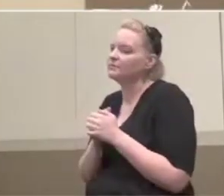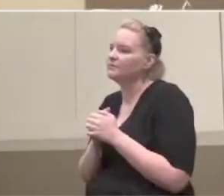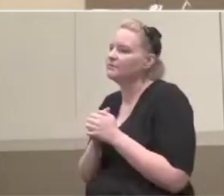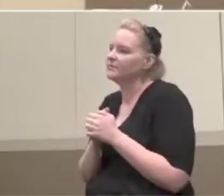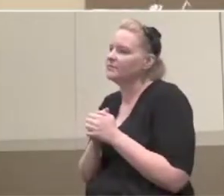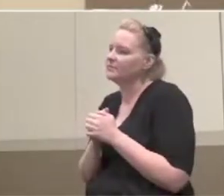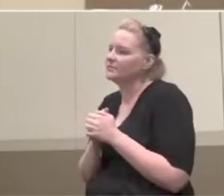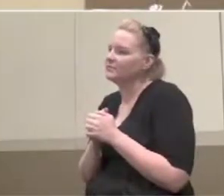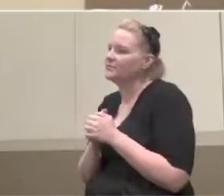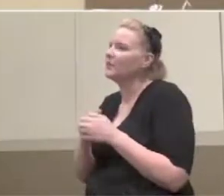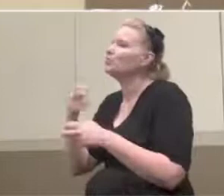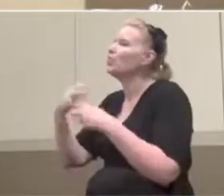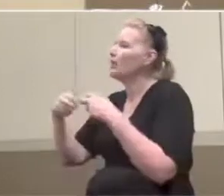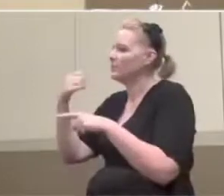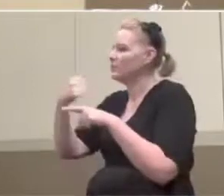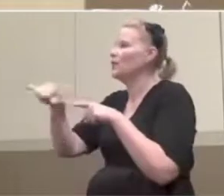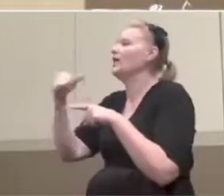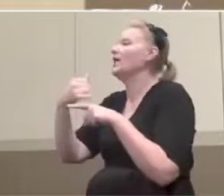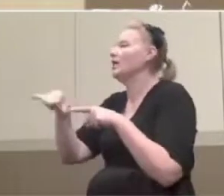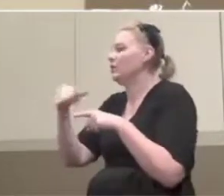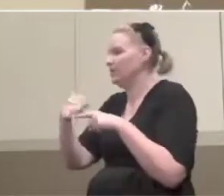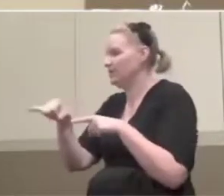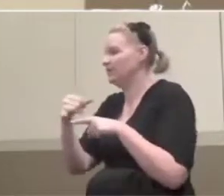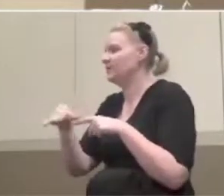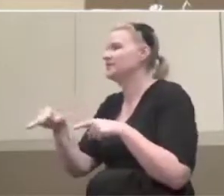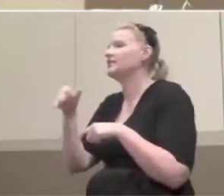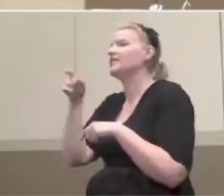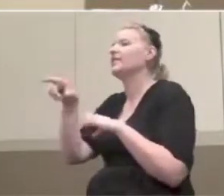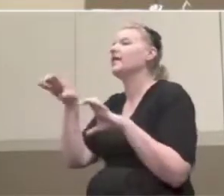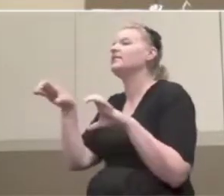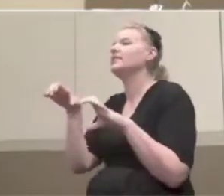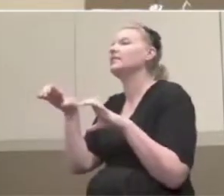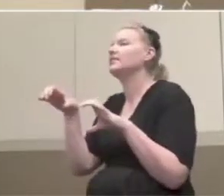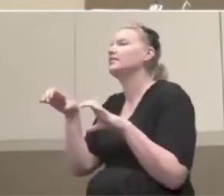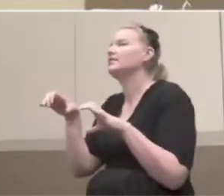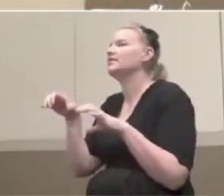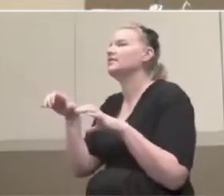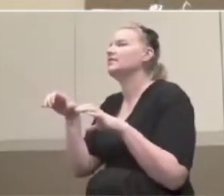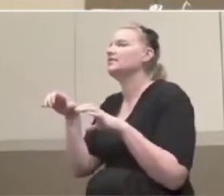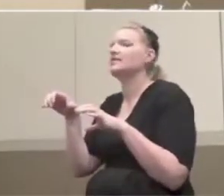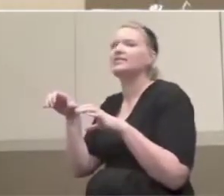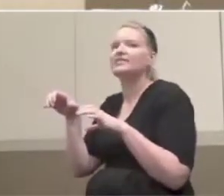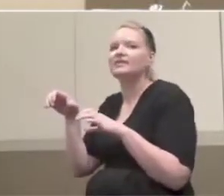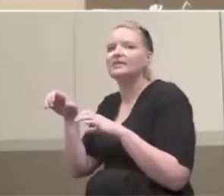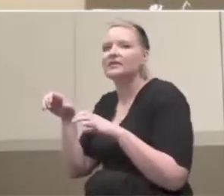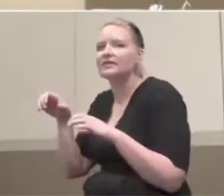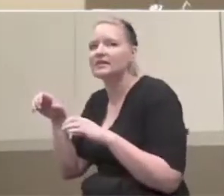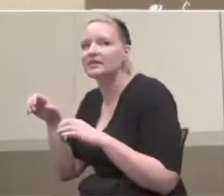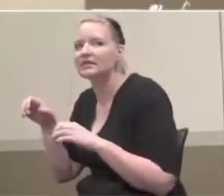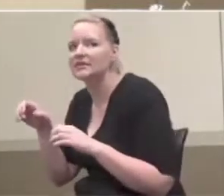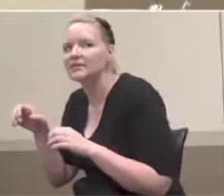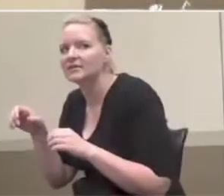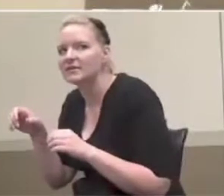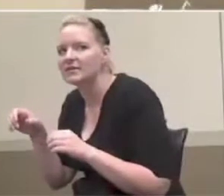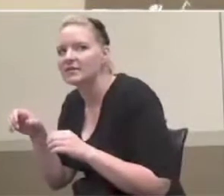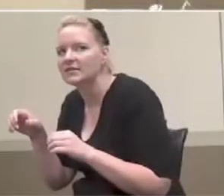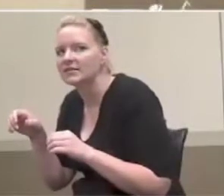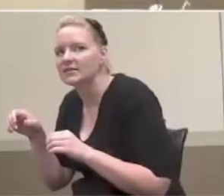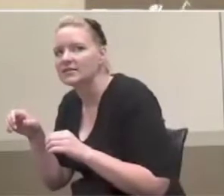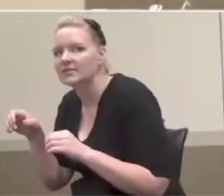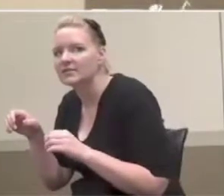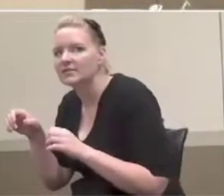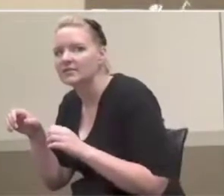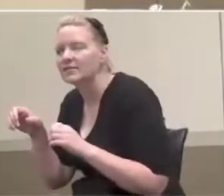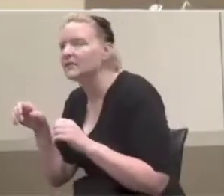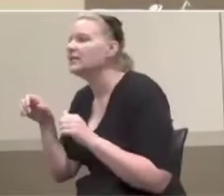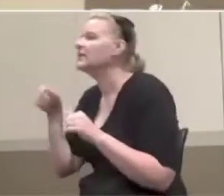and everything up papers. They did an FBA on him. And the approach was that he doesn't want to get frustrated, so we give him a